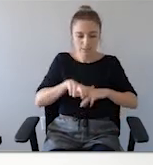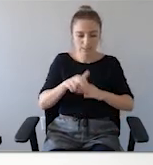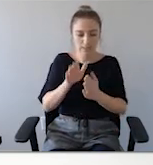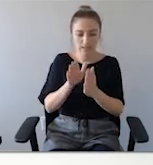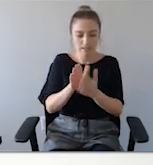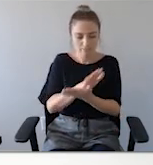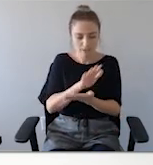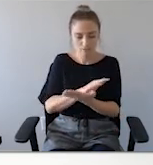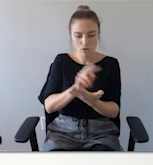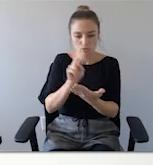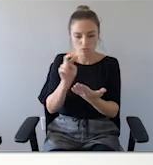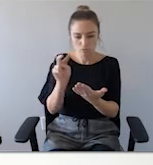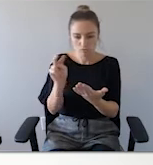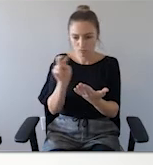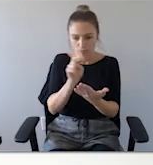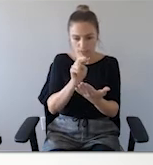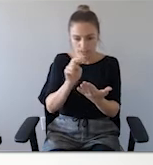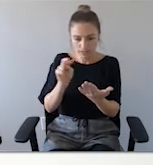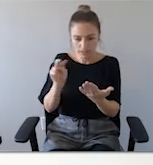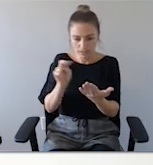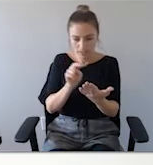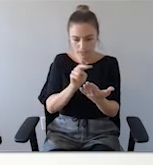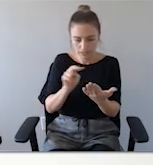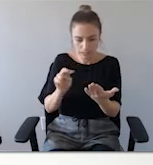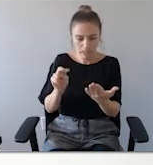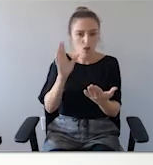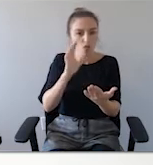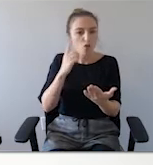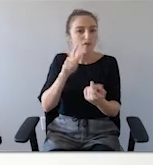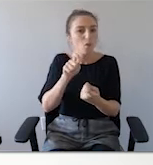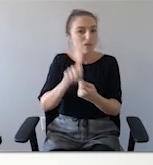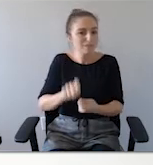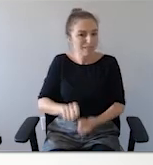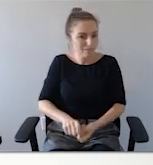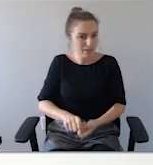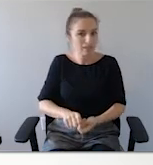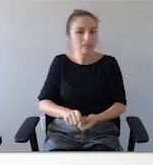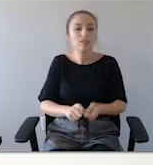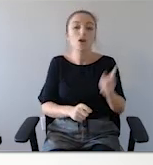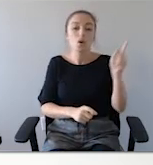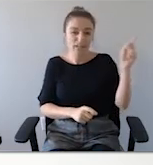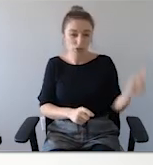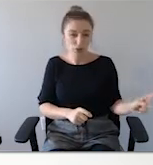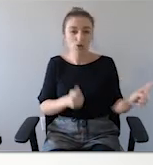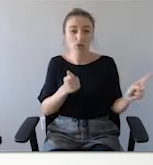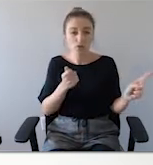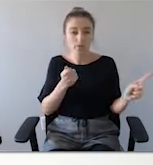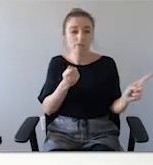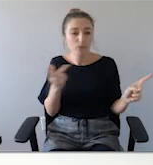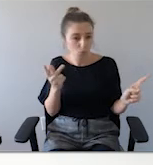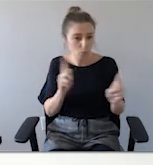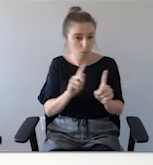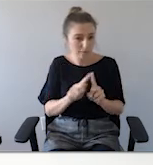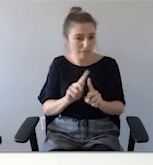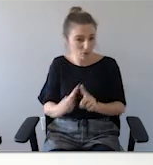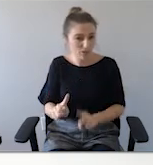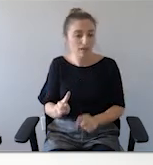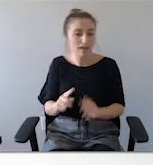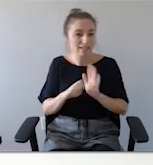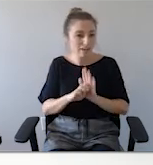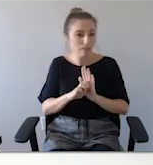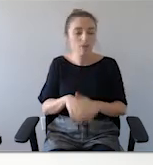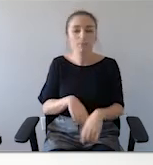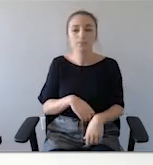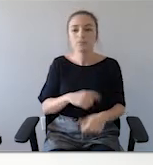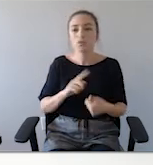things that were in it. So here's just a couple of them. All right, so things like if it says, writing has